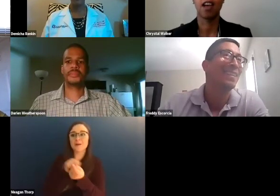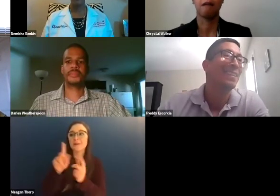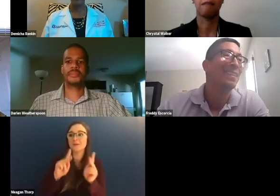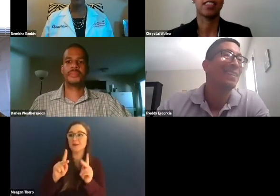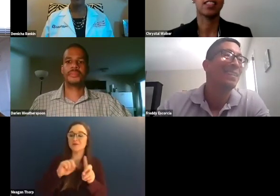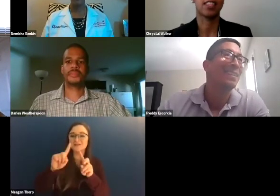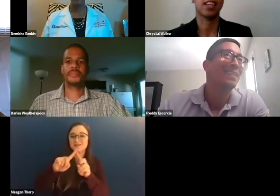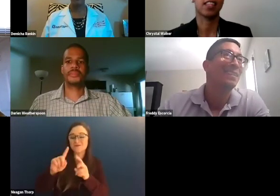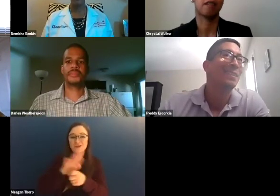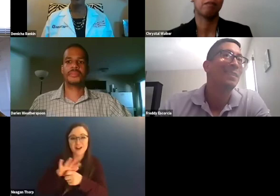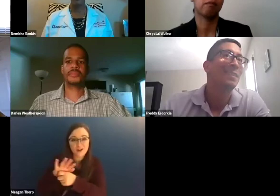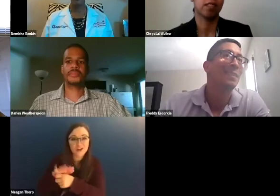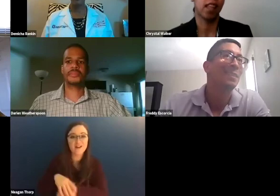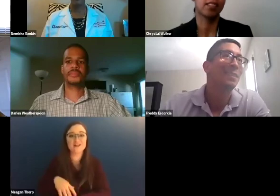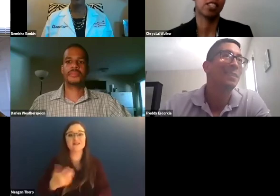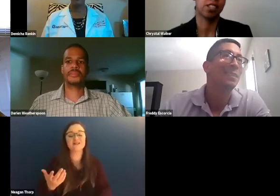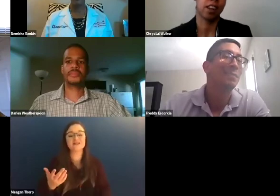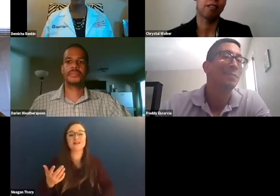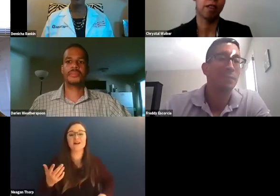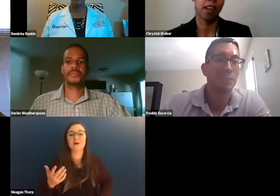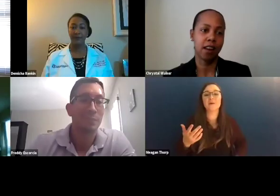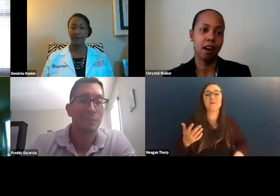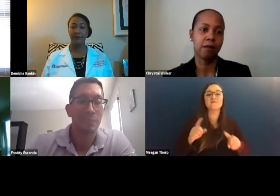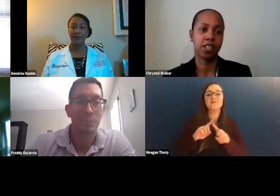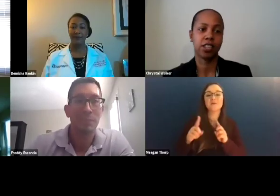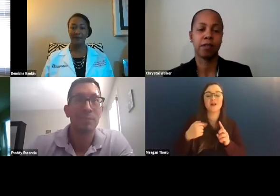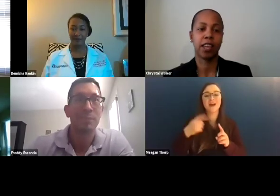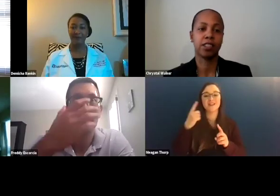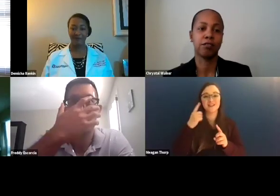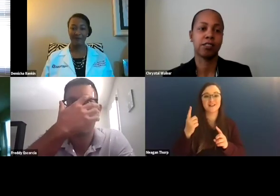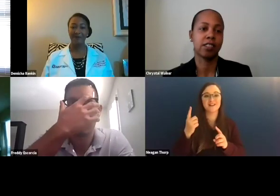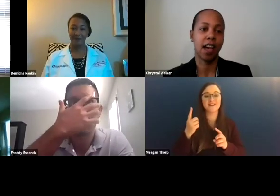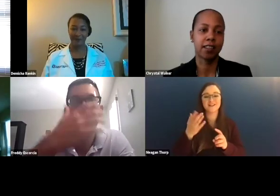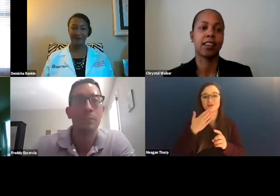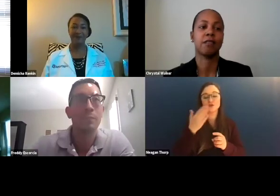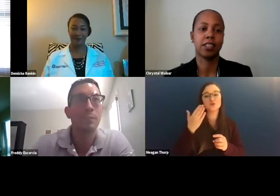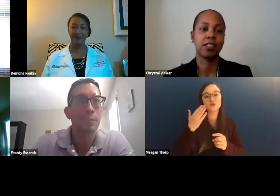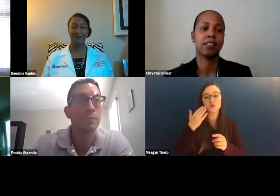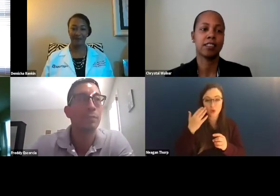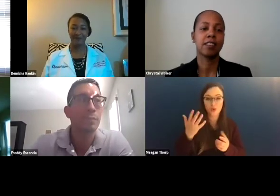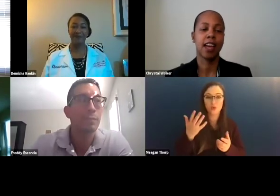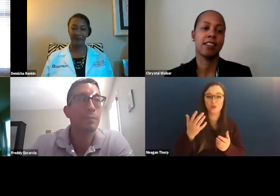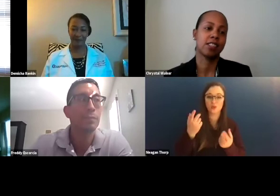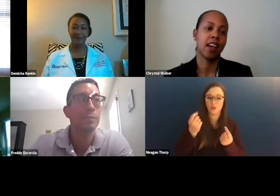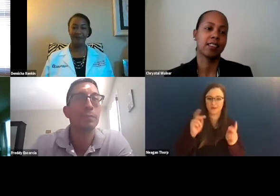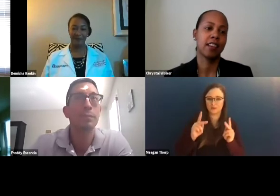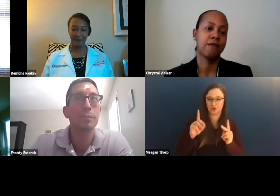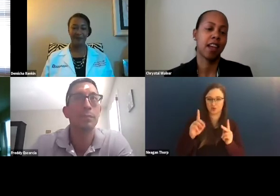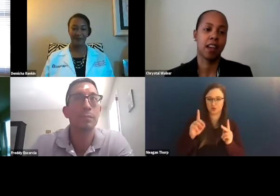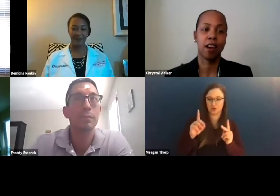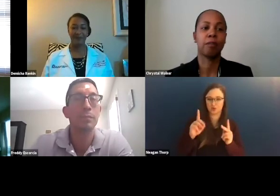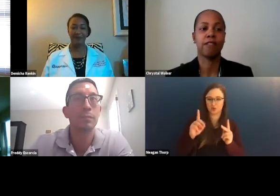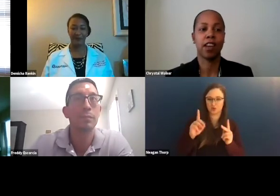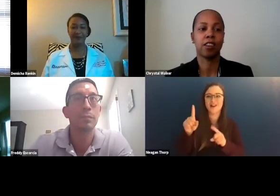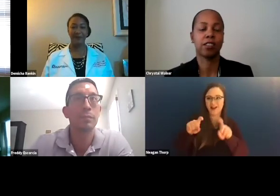there. But I think the thing is, a lot of people like to share what they know and to share what they do. So just asking questions and then just asking if